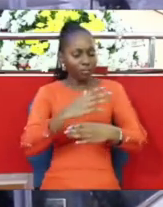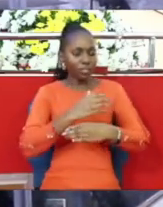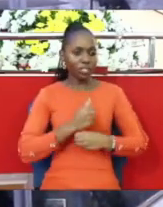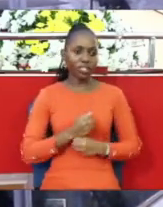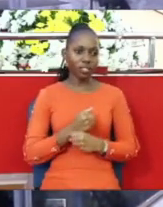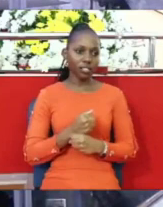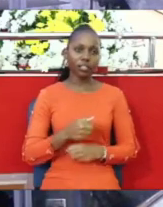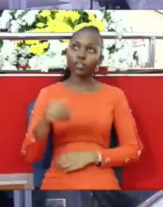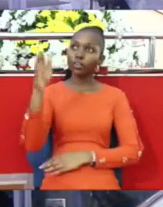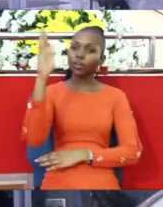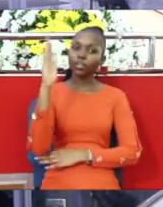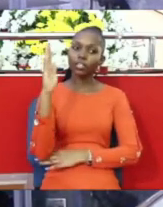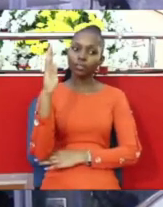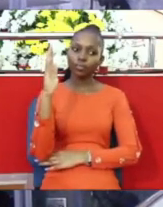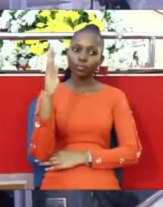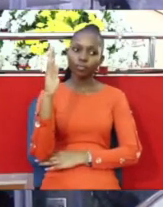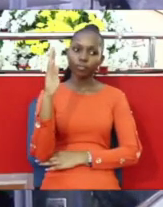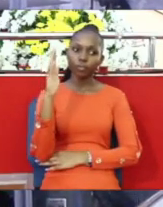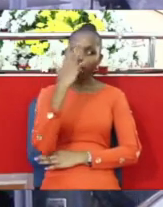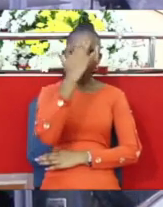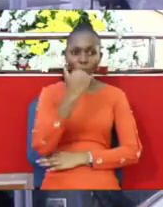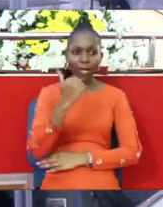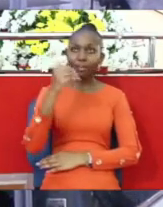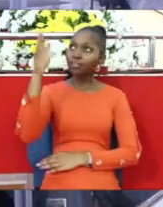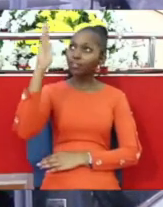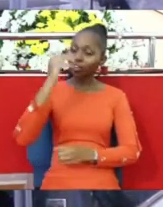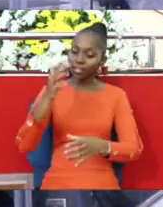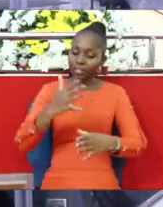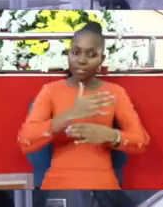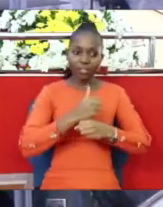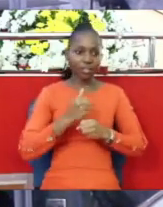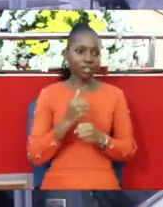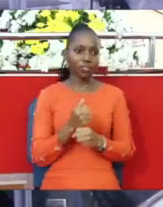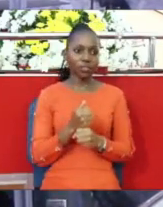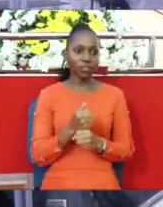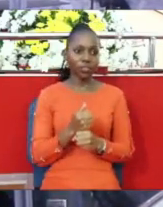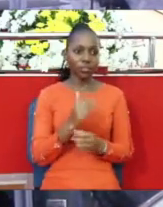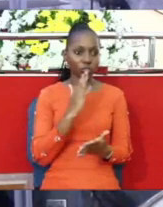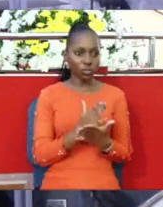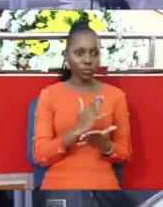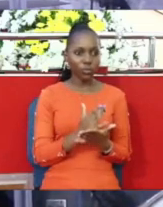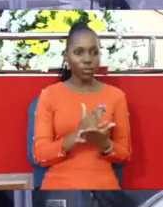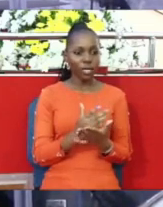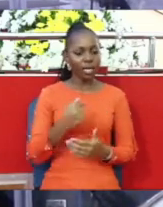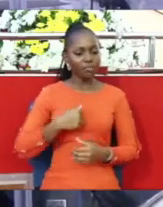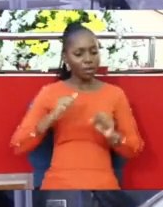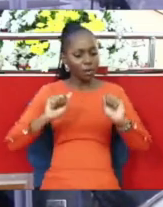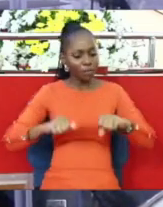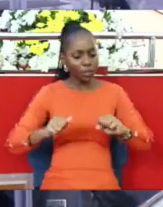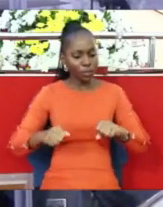him. Ananiwezesha kumtumainia. Because he is trustworthy. Kwa sababu atuweza kutumainika. And I can do all this. Na kwamba naweza